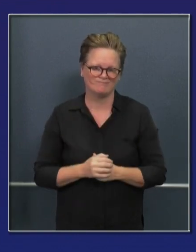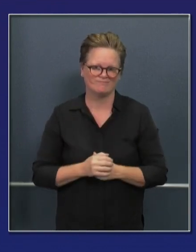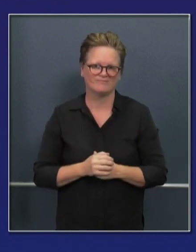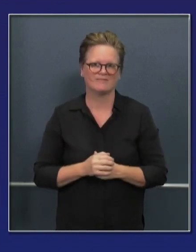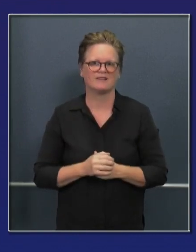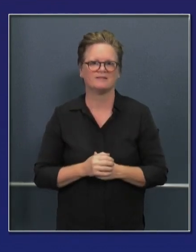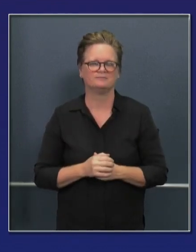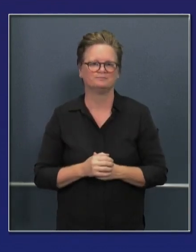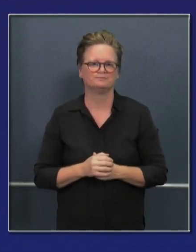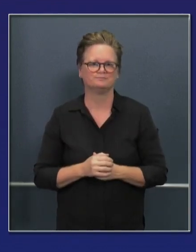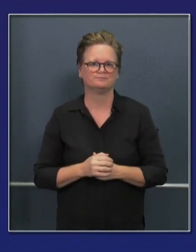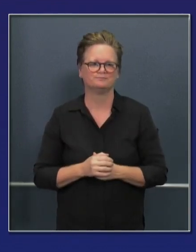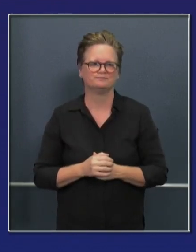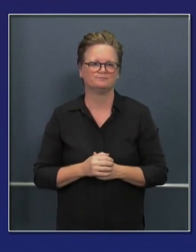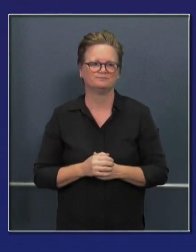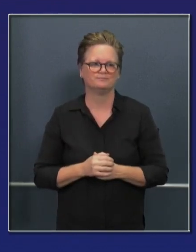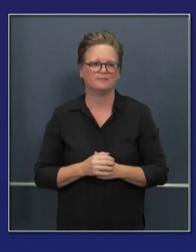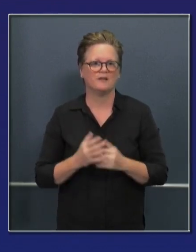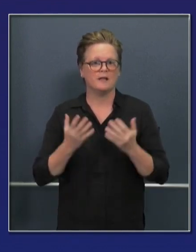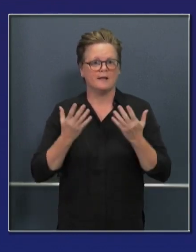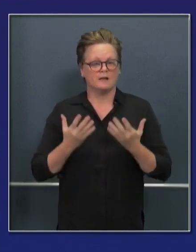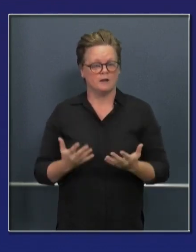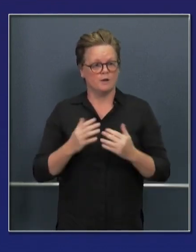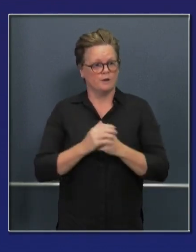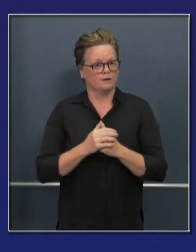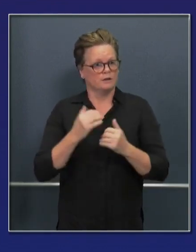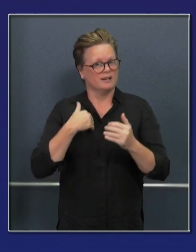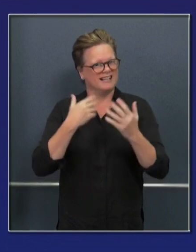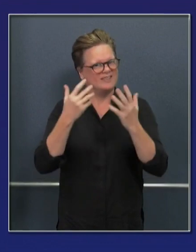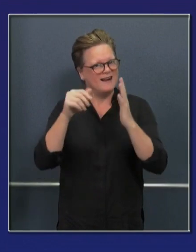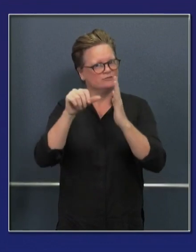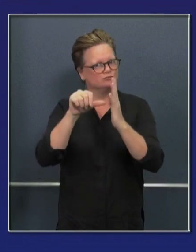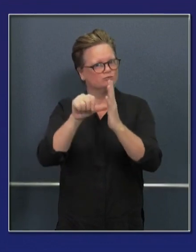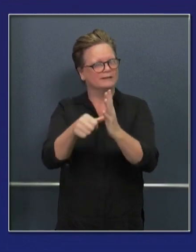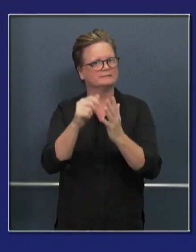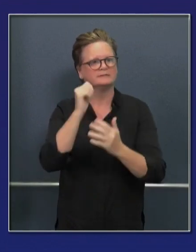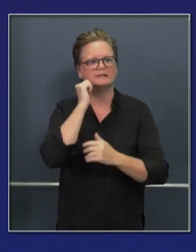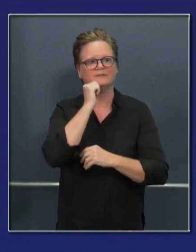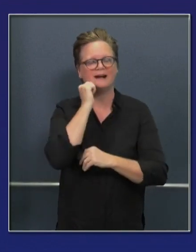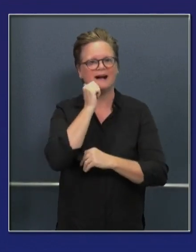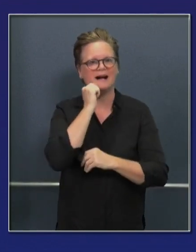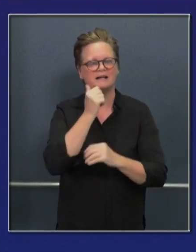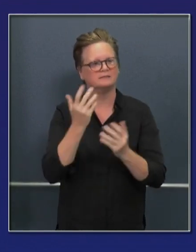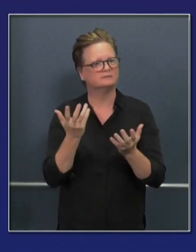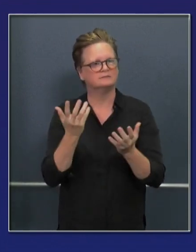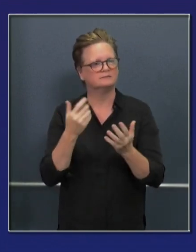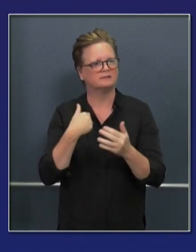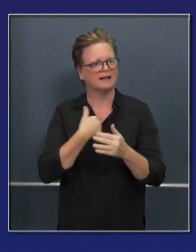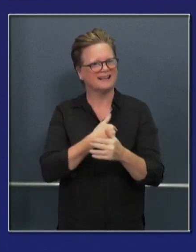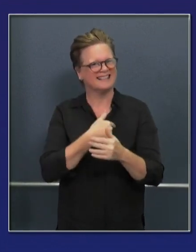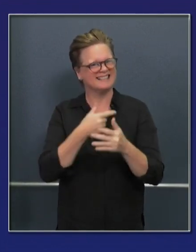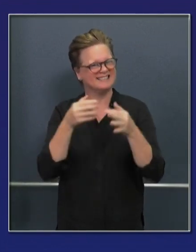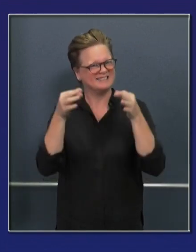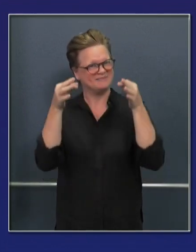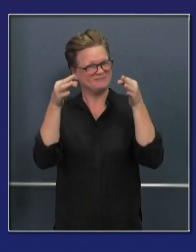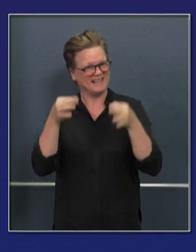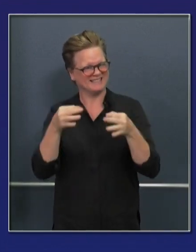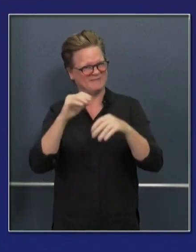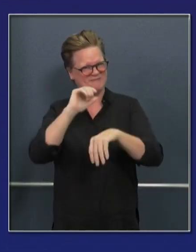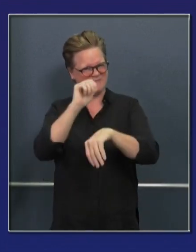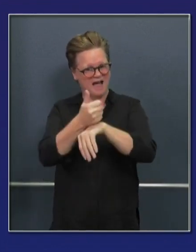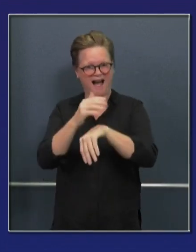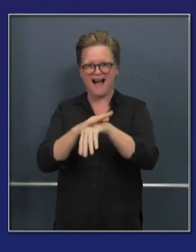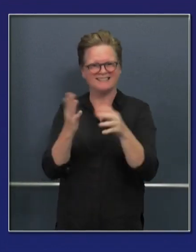data guide our decision making. We recognize one size does not fit all. We recognize the imperative of